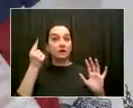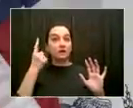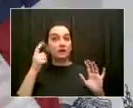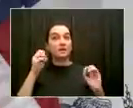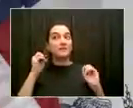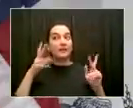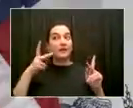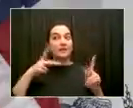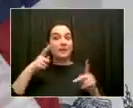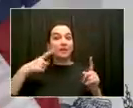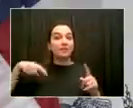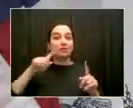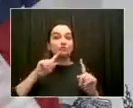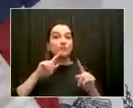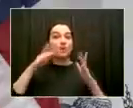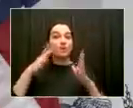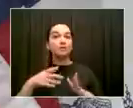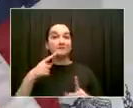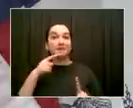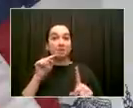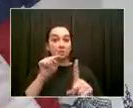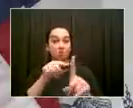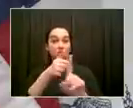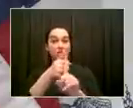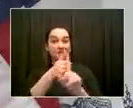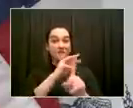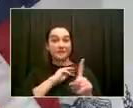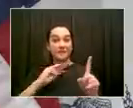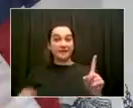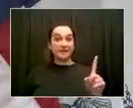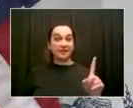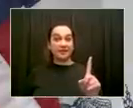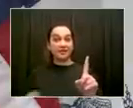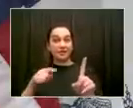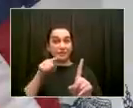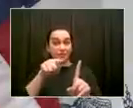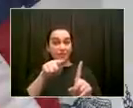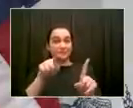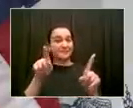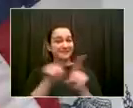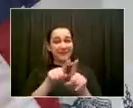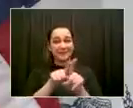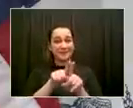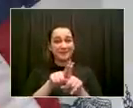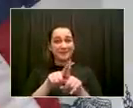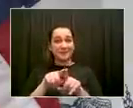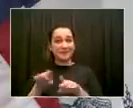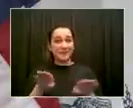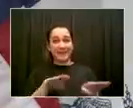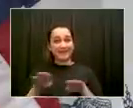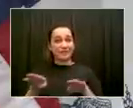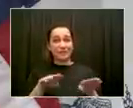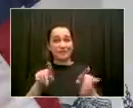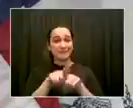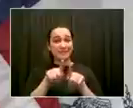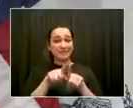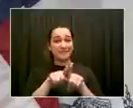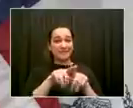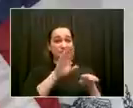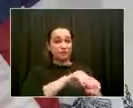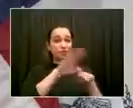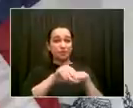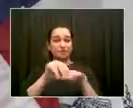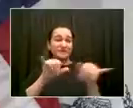own tendencies when it comes to managing, where if the governor is a screamer, you're someone who can be deeply personally